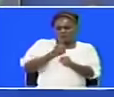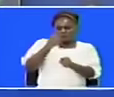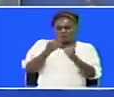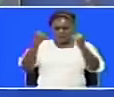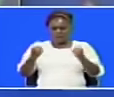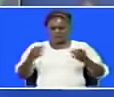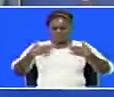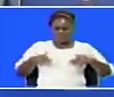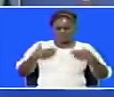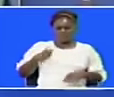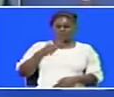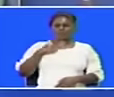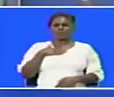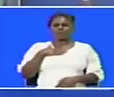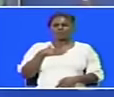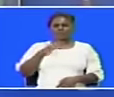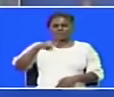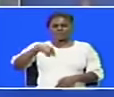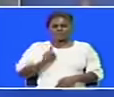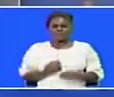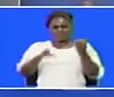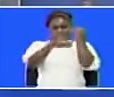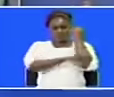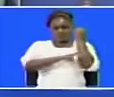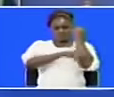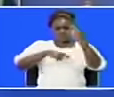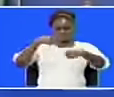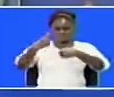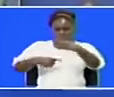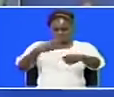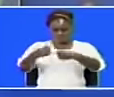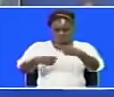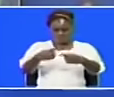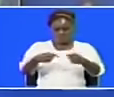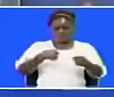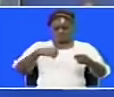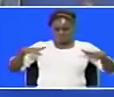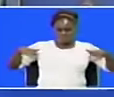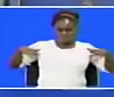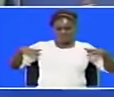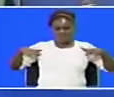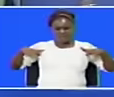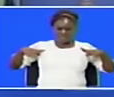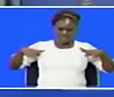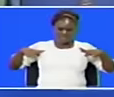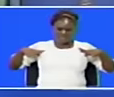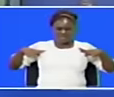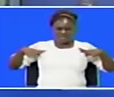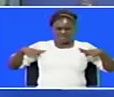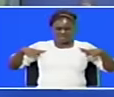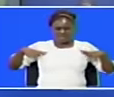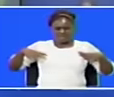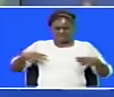people. We are a country on the move, and I am proud that the efforts of